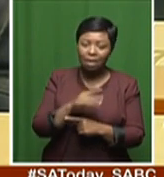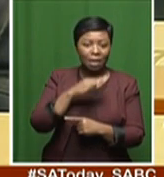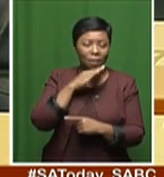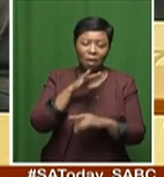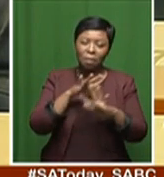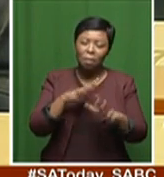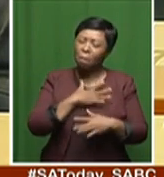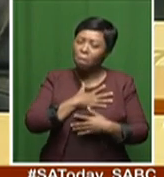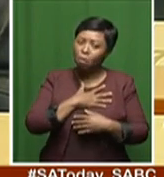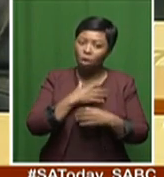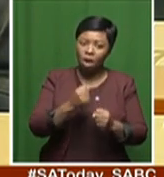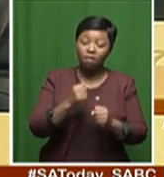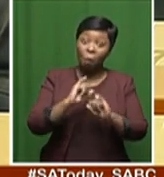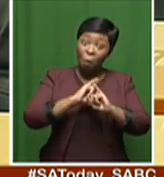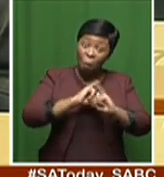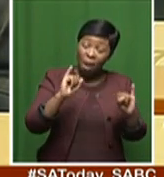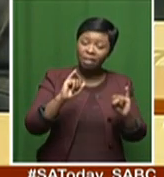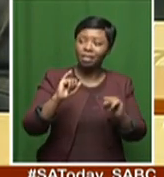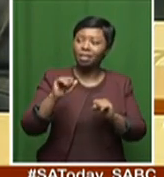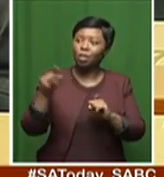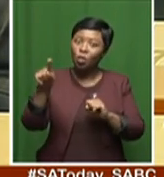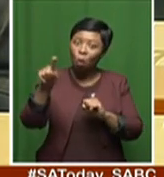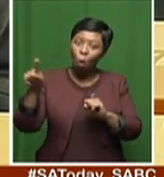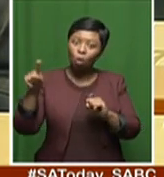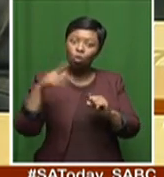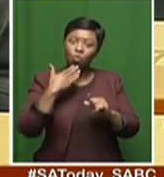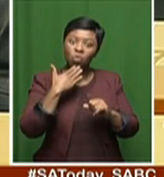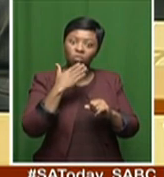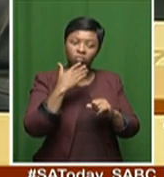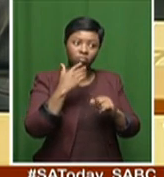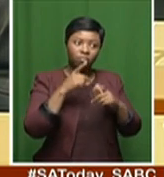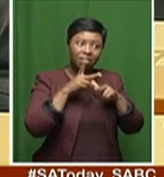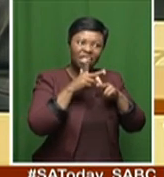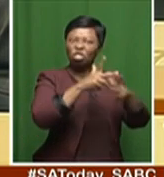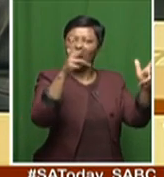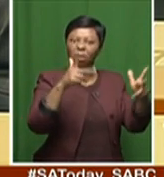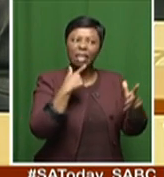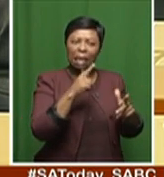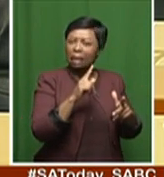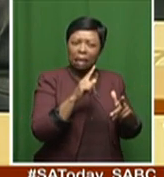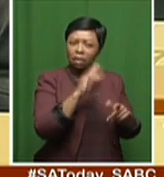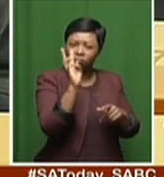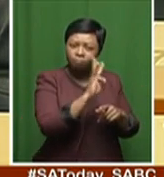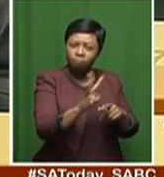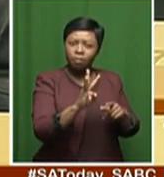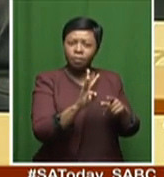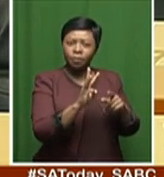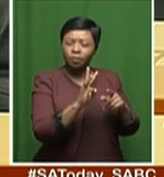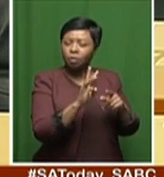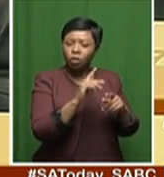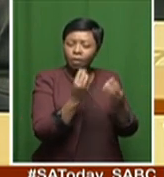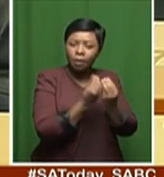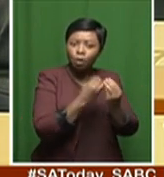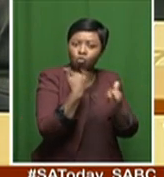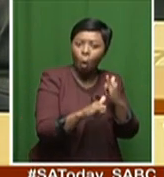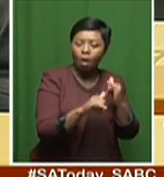be a whistleblower, to be a journalist, and to be an active citizen who will want to take a stand. There are